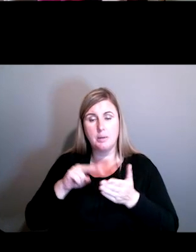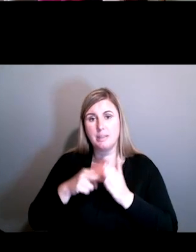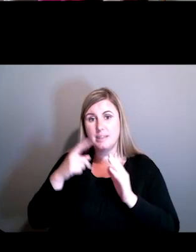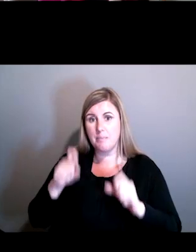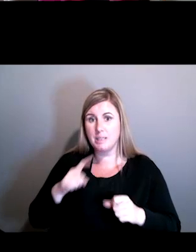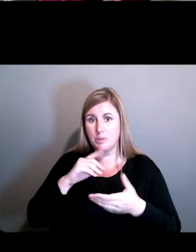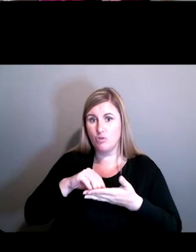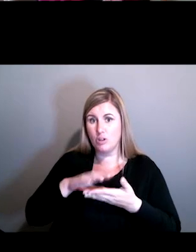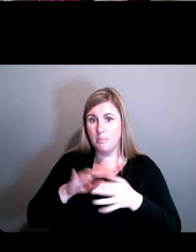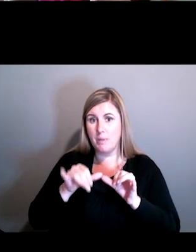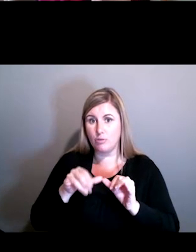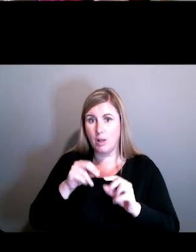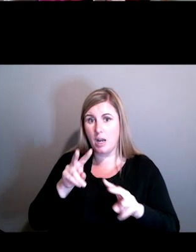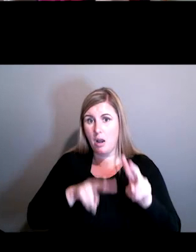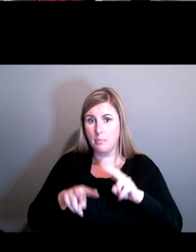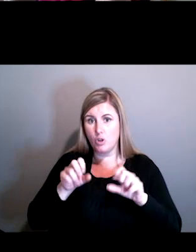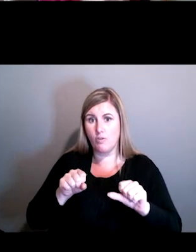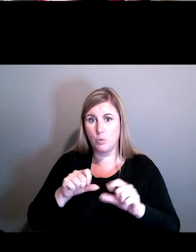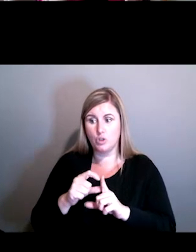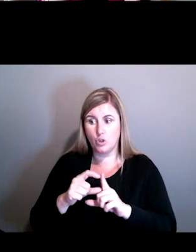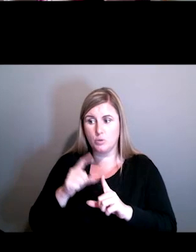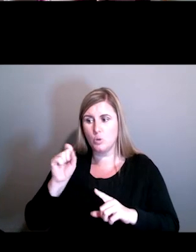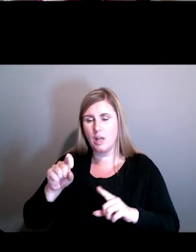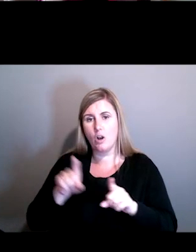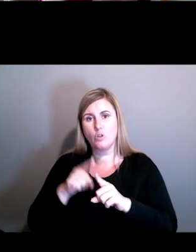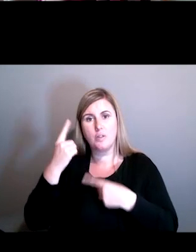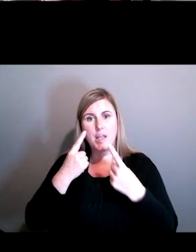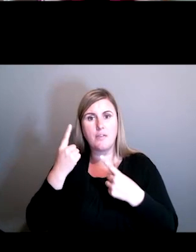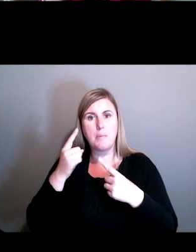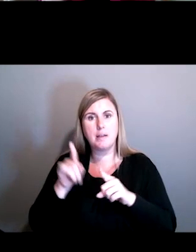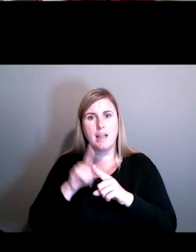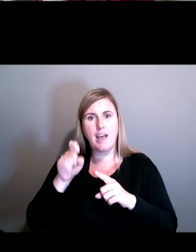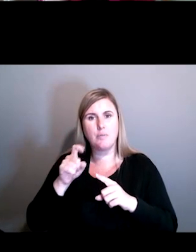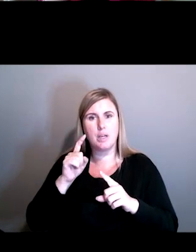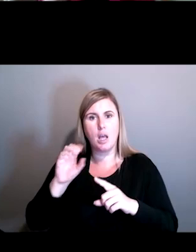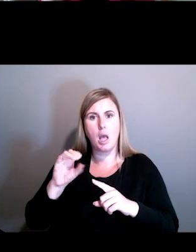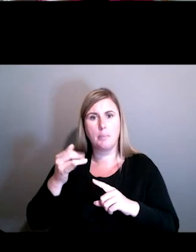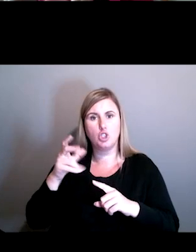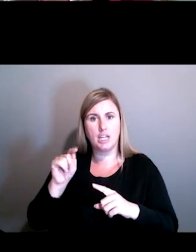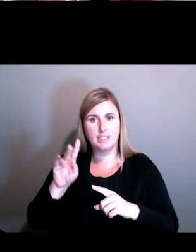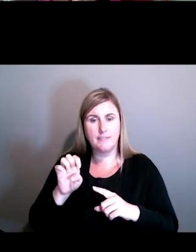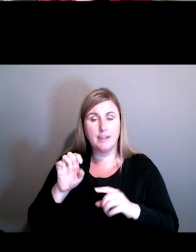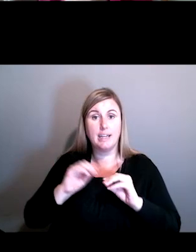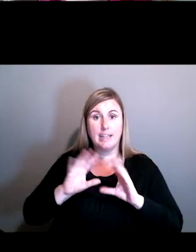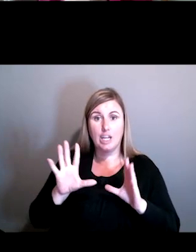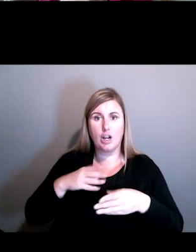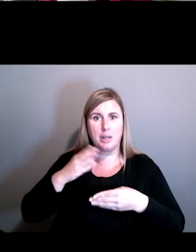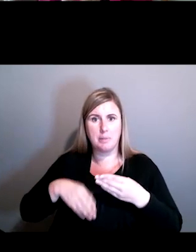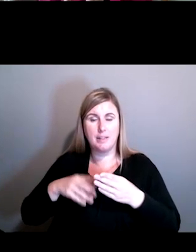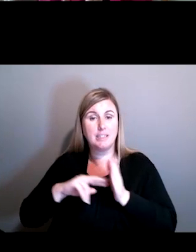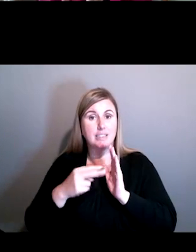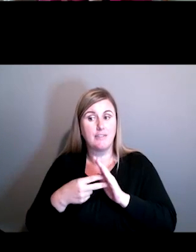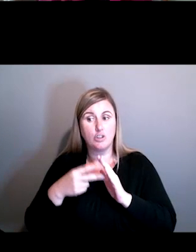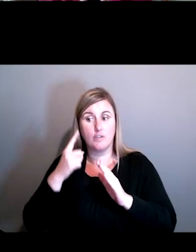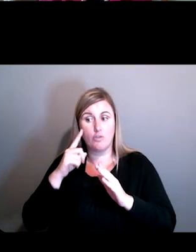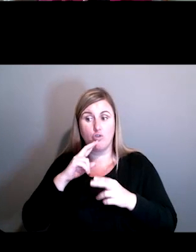measurable and observable terms. You can also think of them that they have to be objective, clear, and complete. So the definition refers to